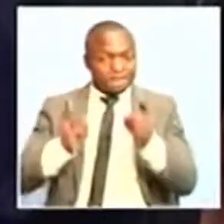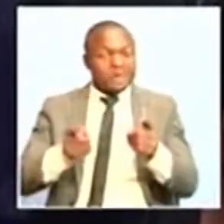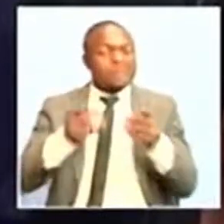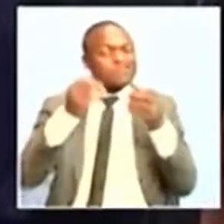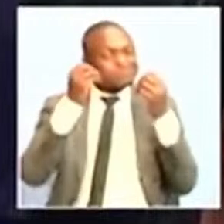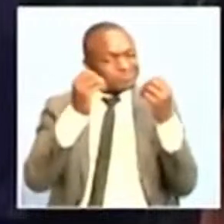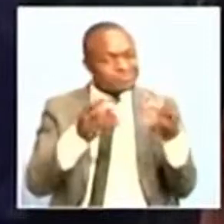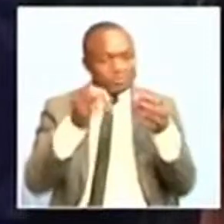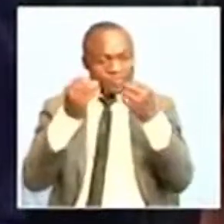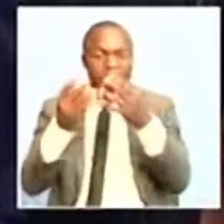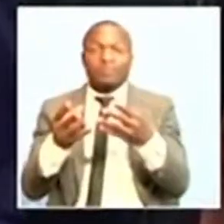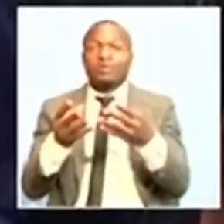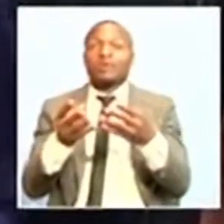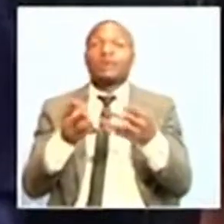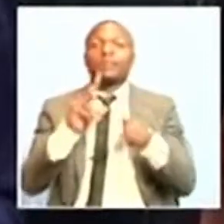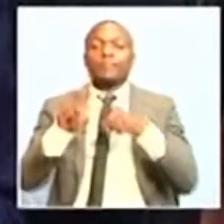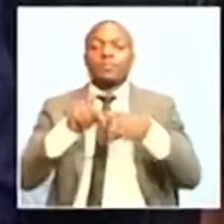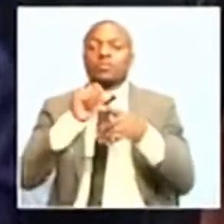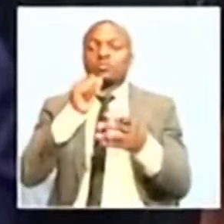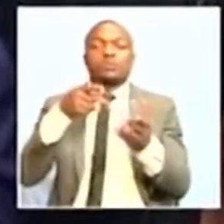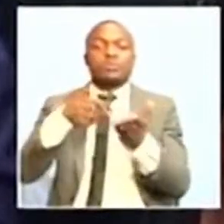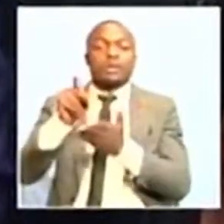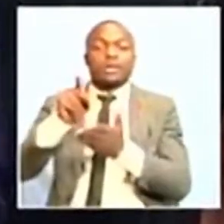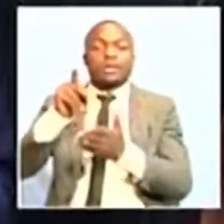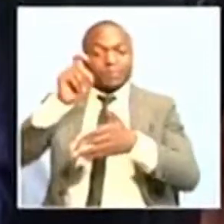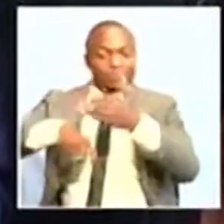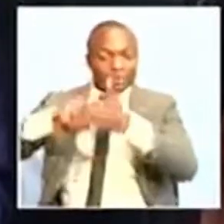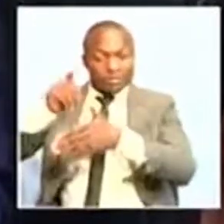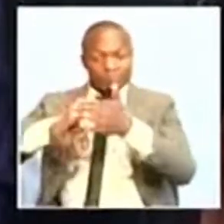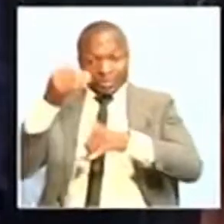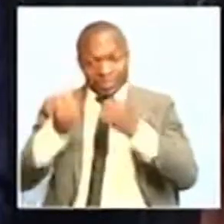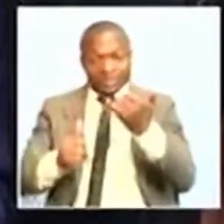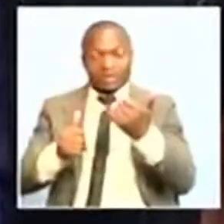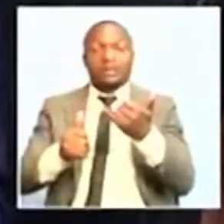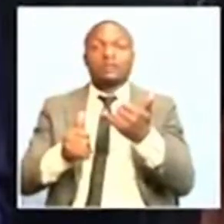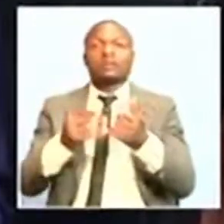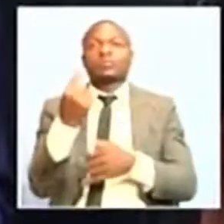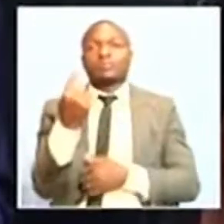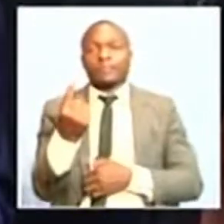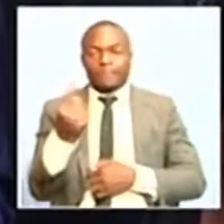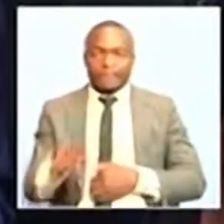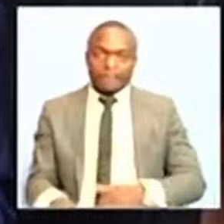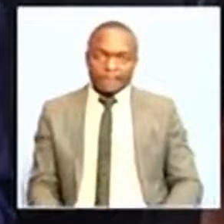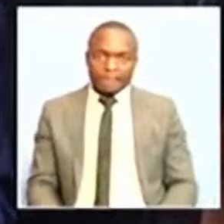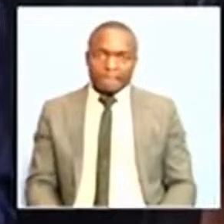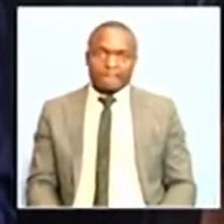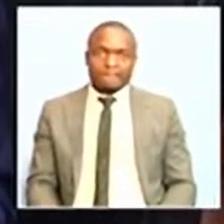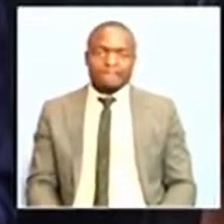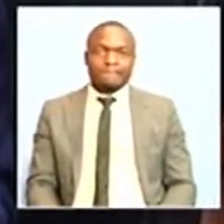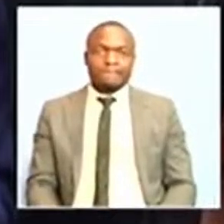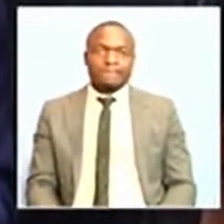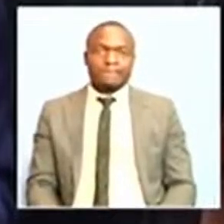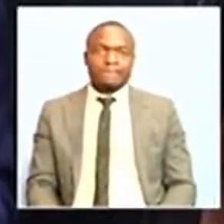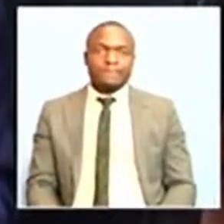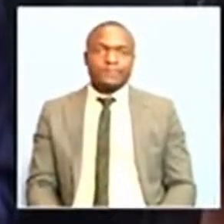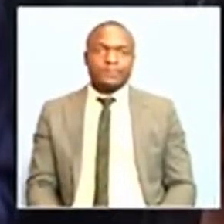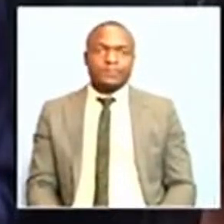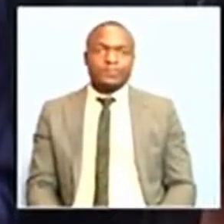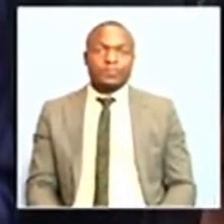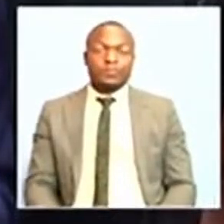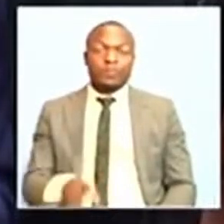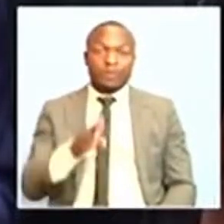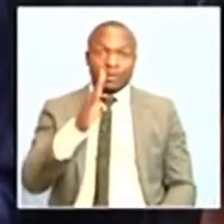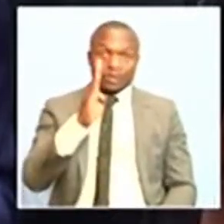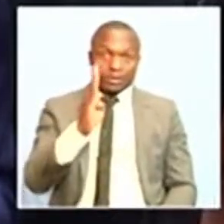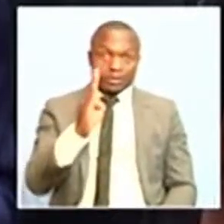many operators are not paying this tax. The last one, Chair, also is on the bill